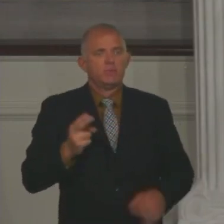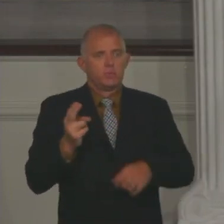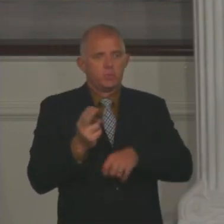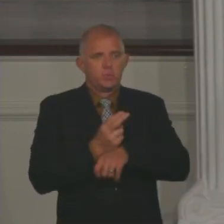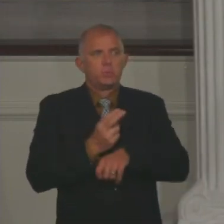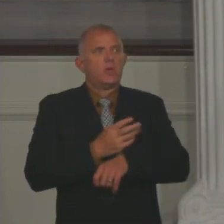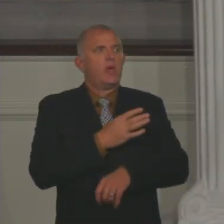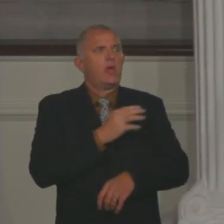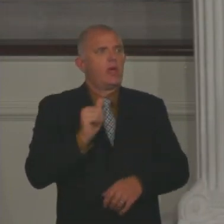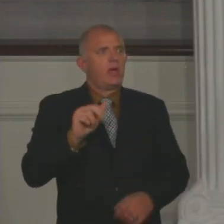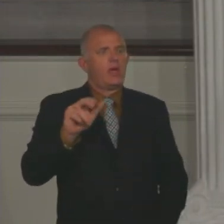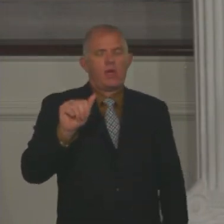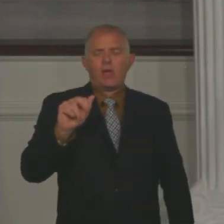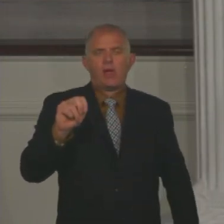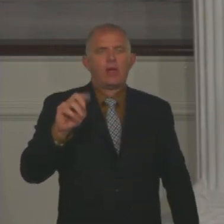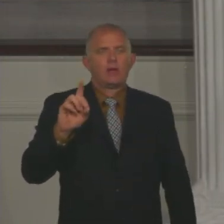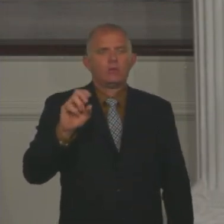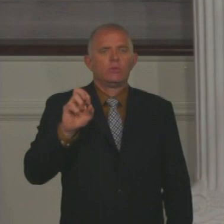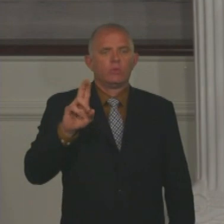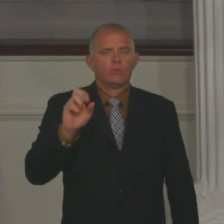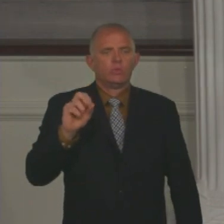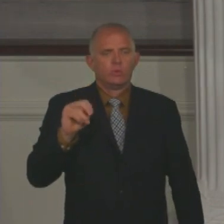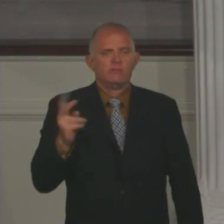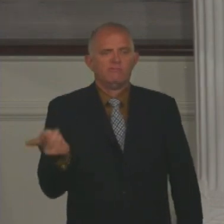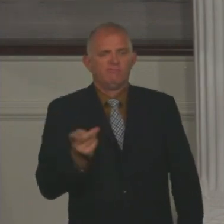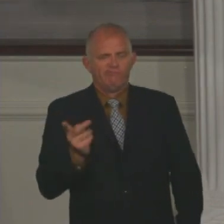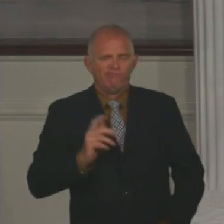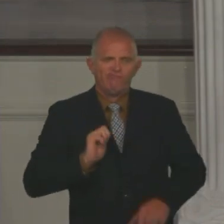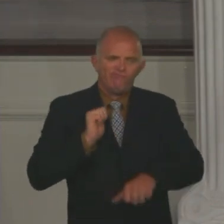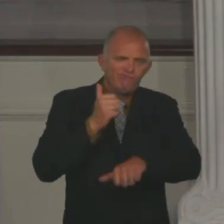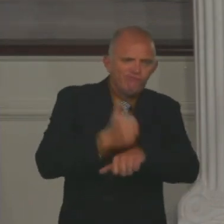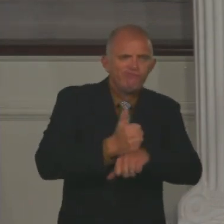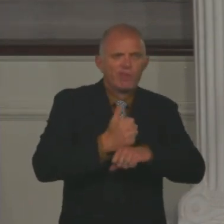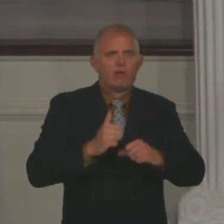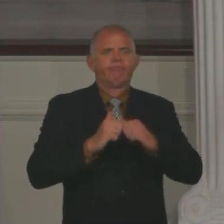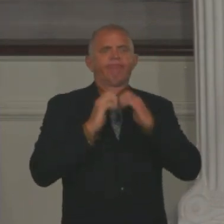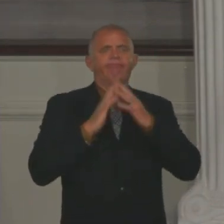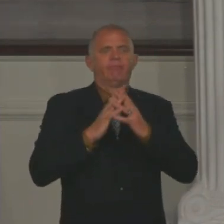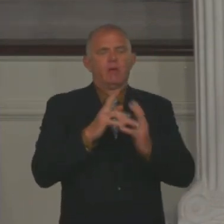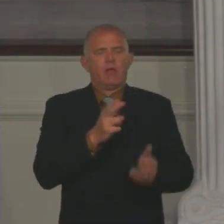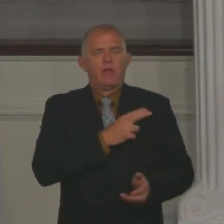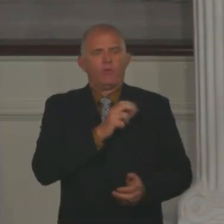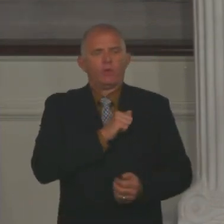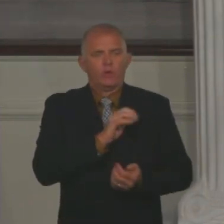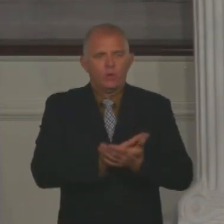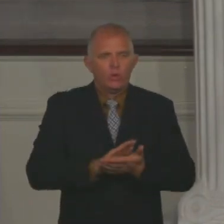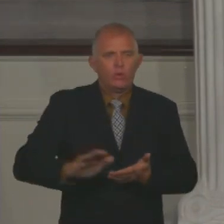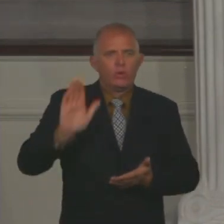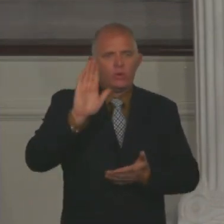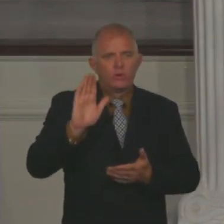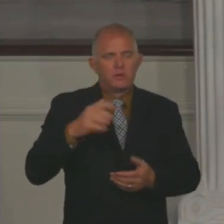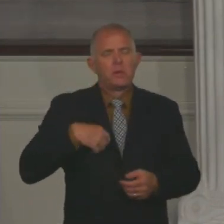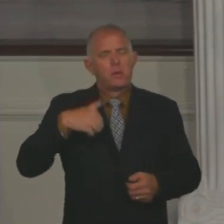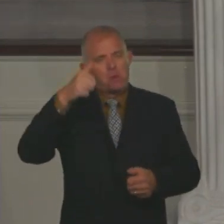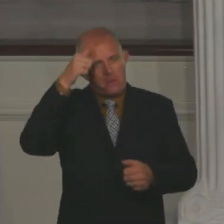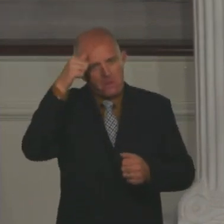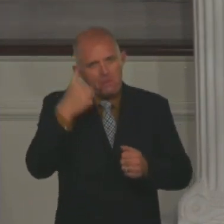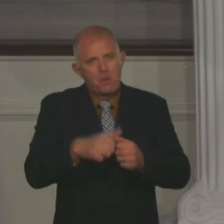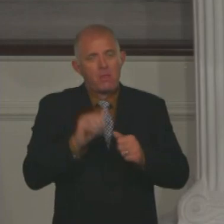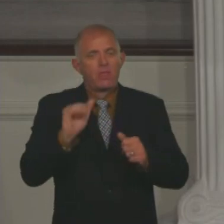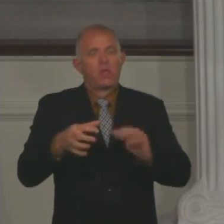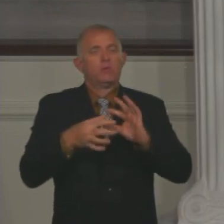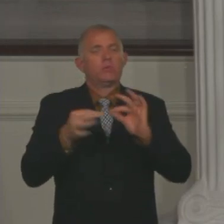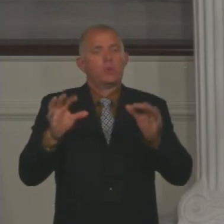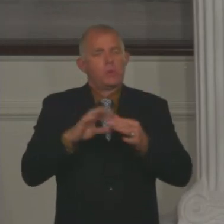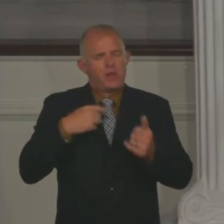Anderson College. And I remember hearing the story. I've been to the road, I believe, where Dr.